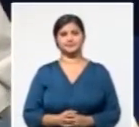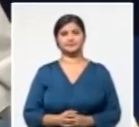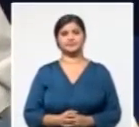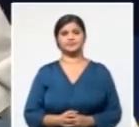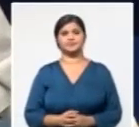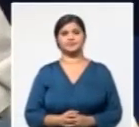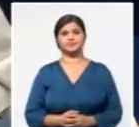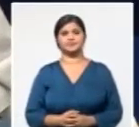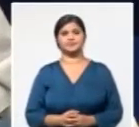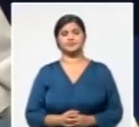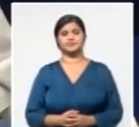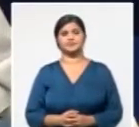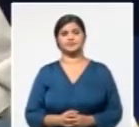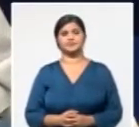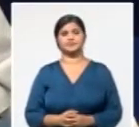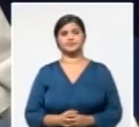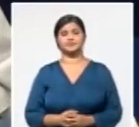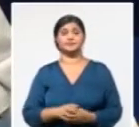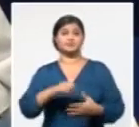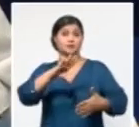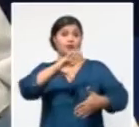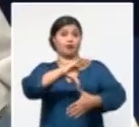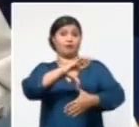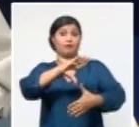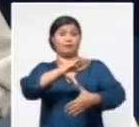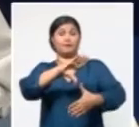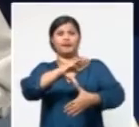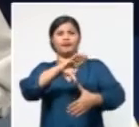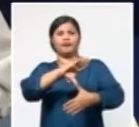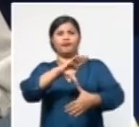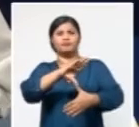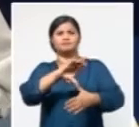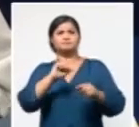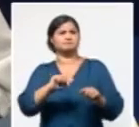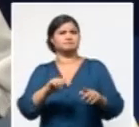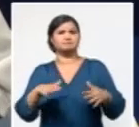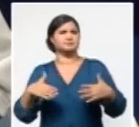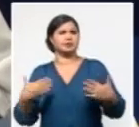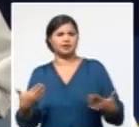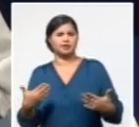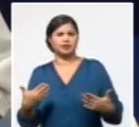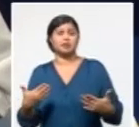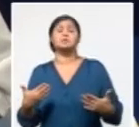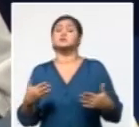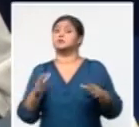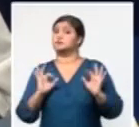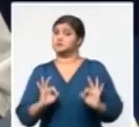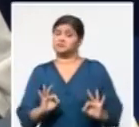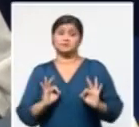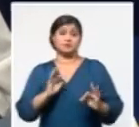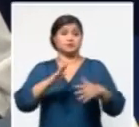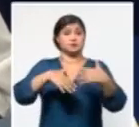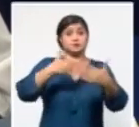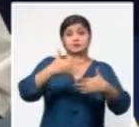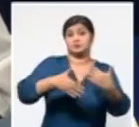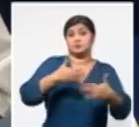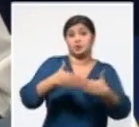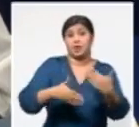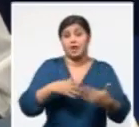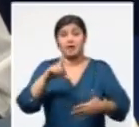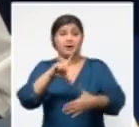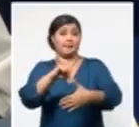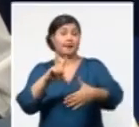The region of the Americas remains the epicenter of the disease in the